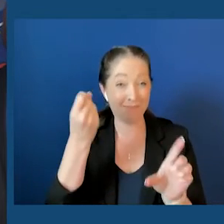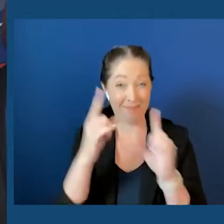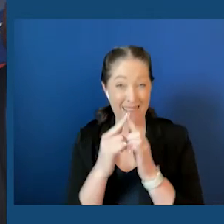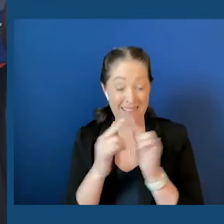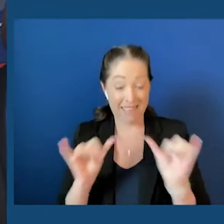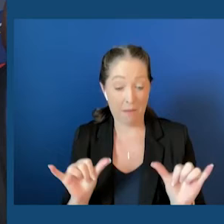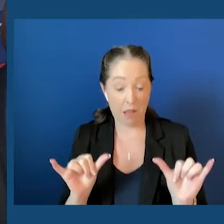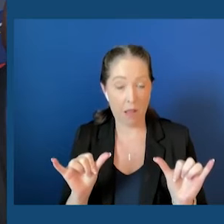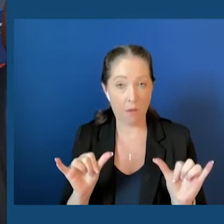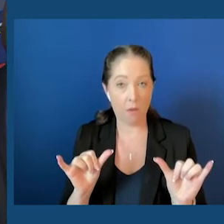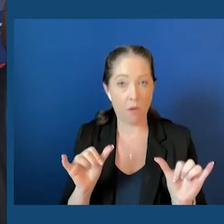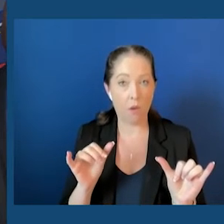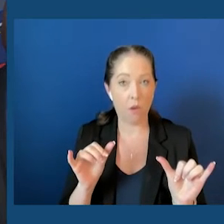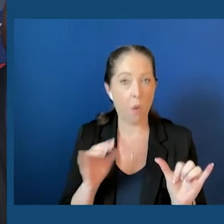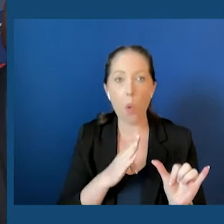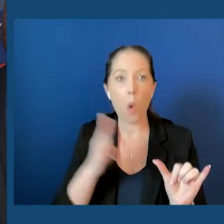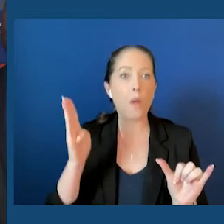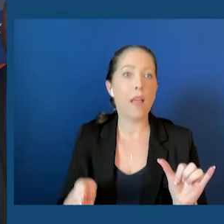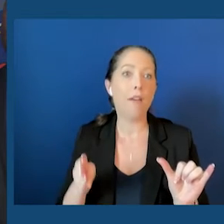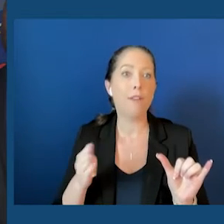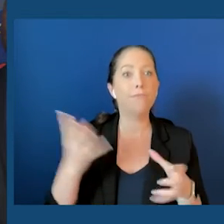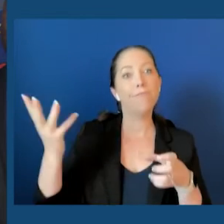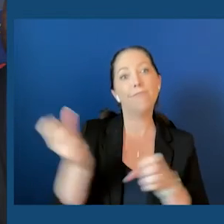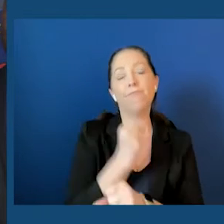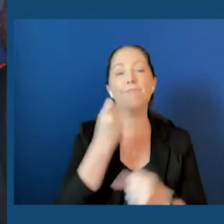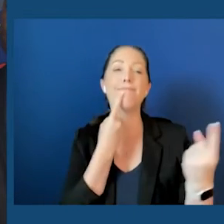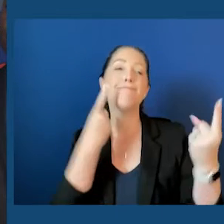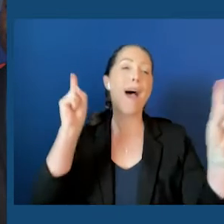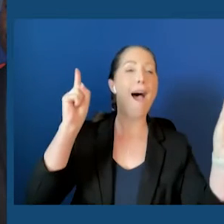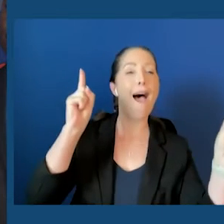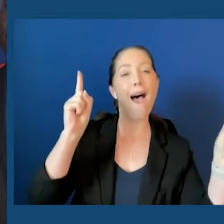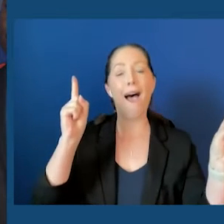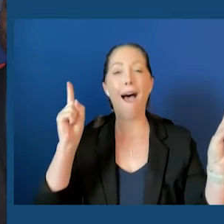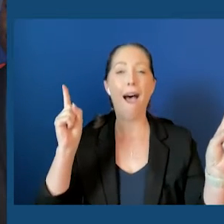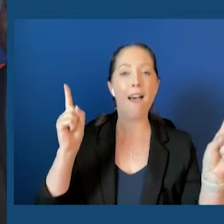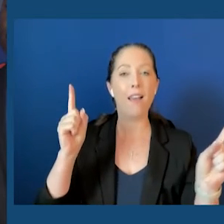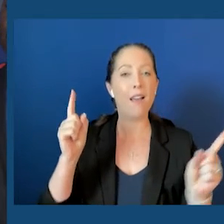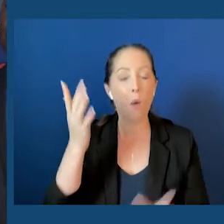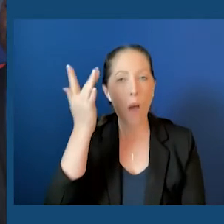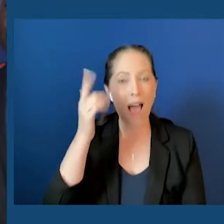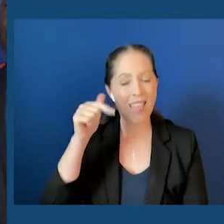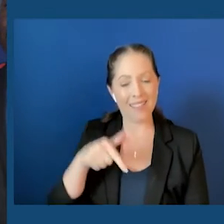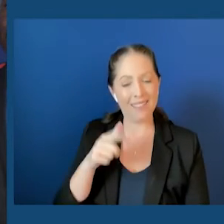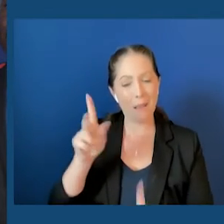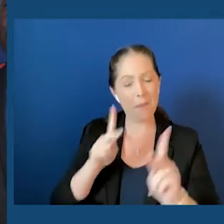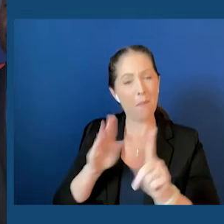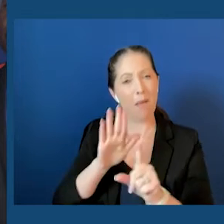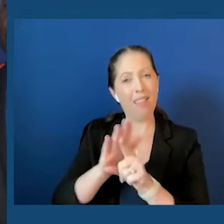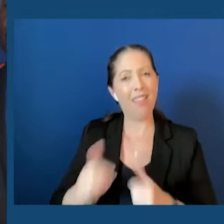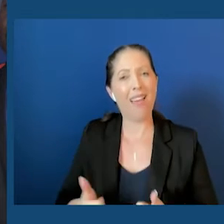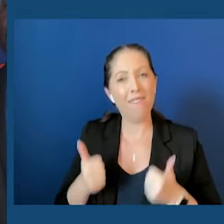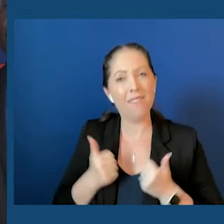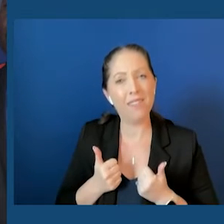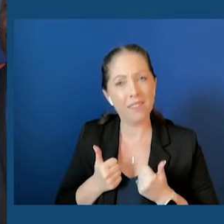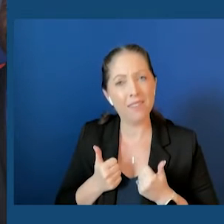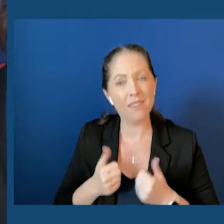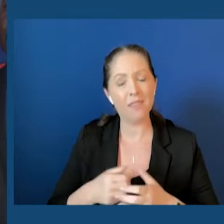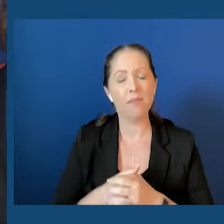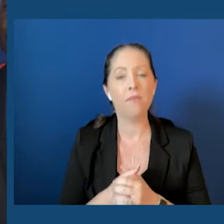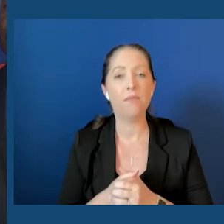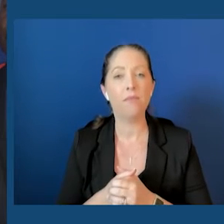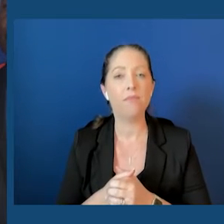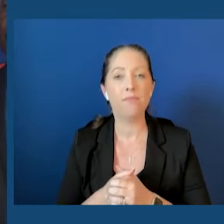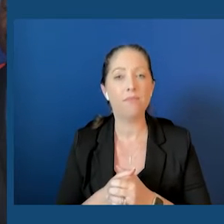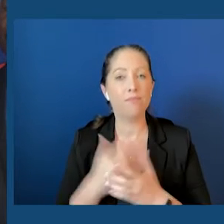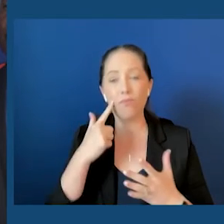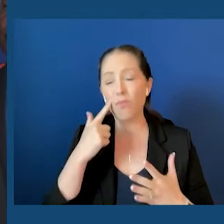take a victory lap because, as Joe indicated, these are the lives of people. Unfortunately, far too many